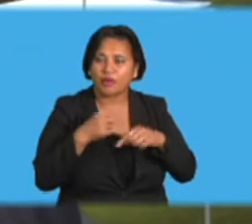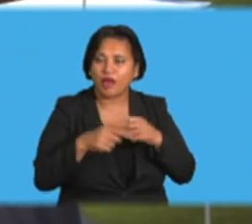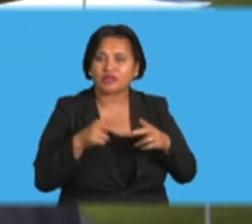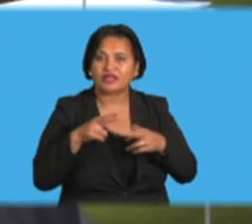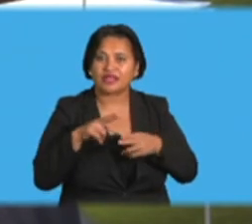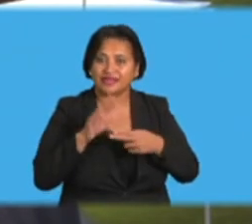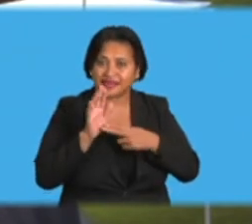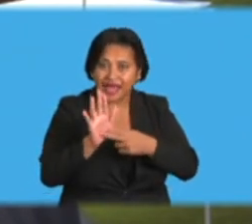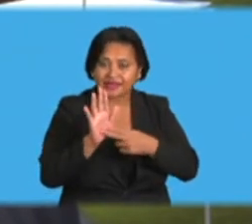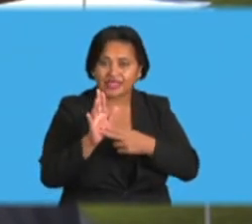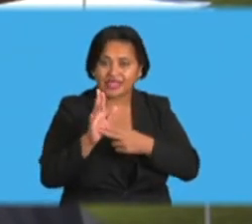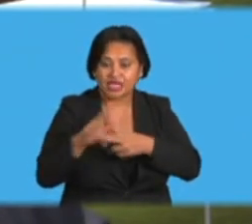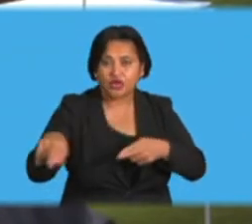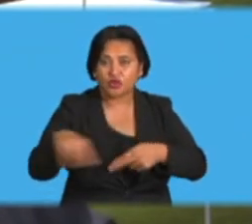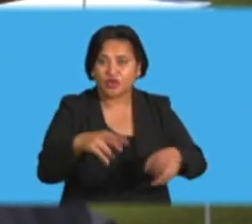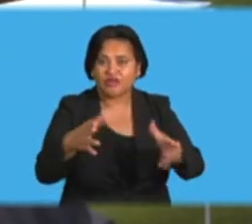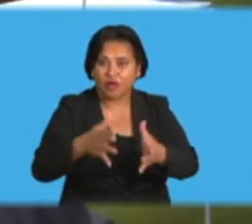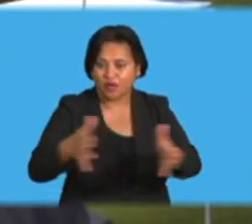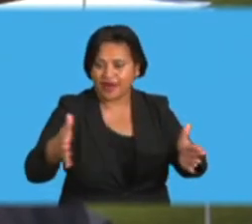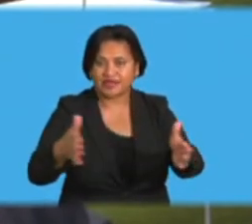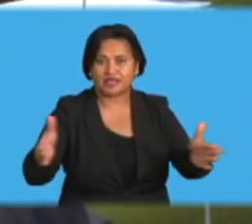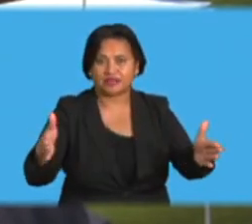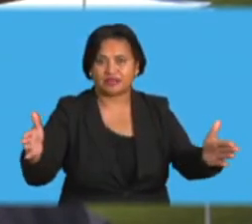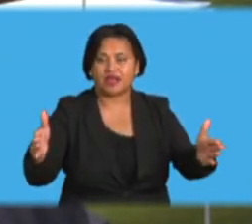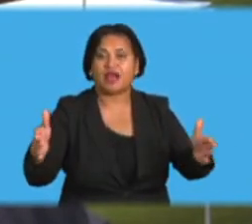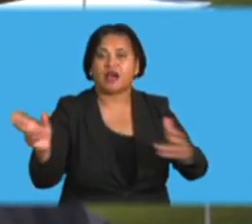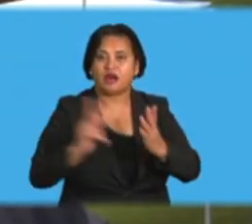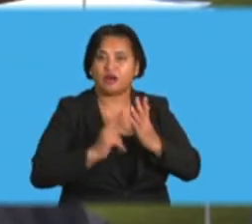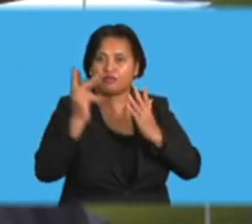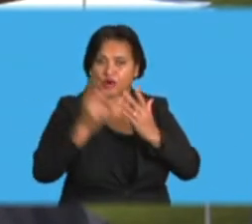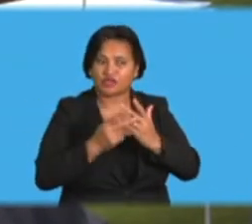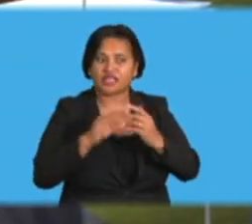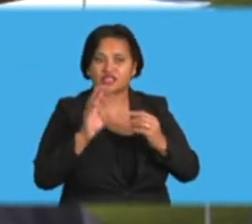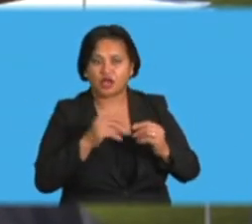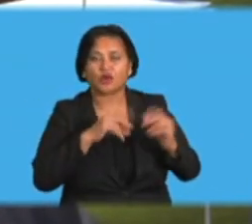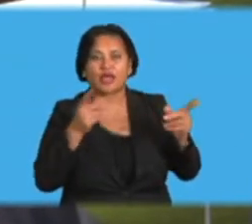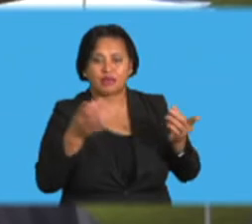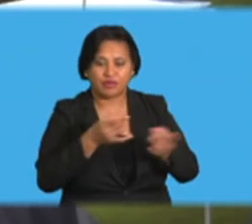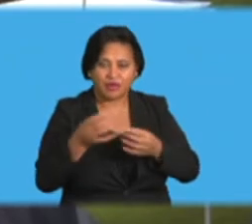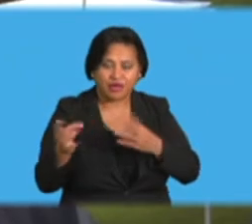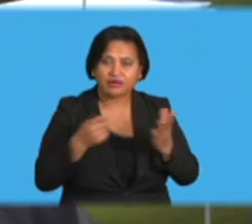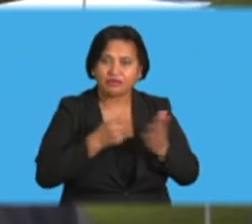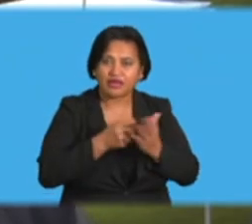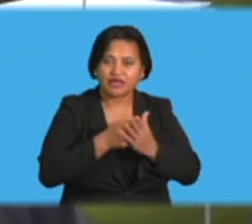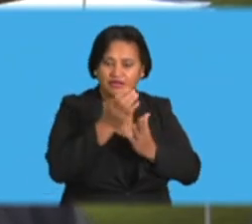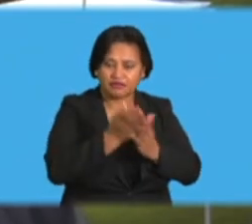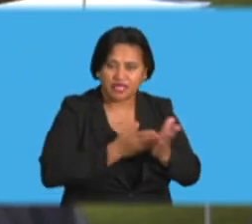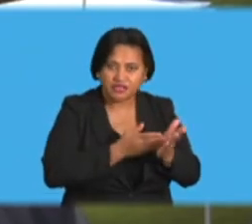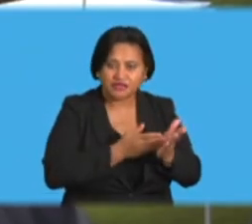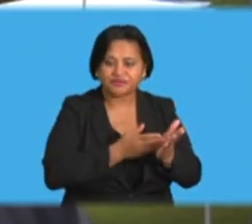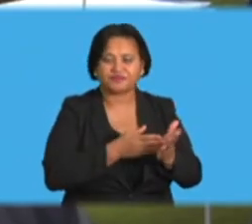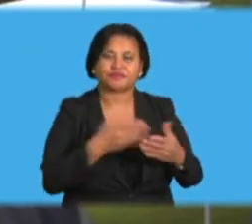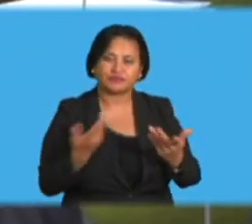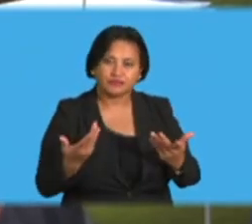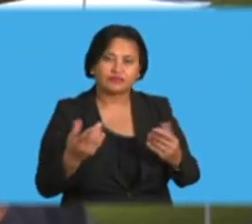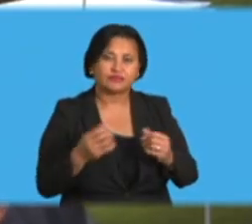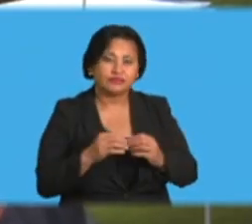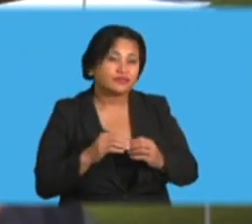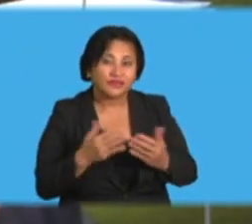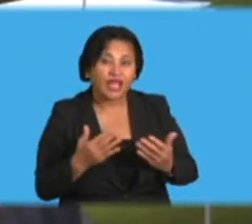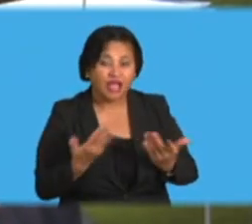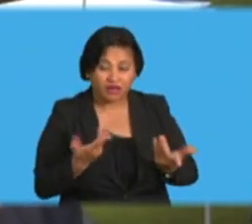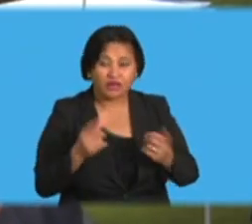Again, that's a very big project for us, and again, we are lining up the finances for that. So the technical aspects are currently being discussed, and in fact, the Honourable